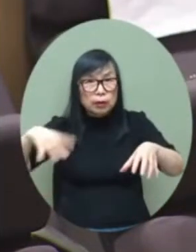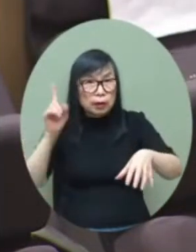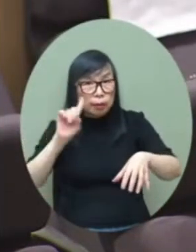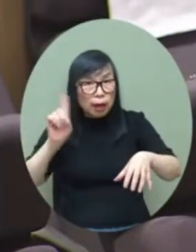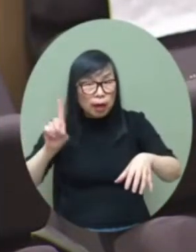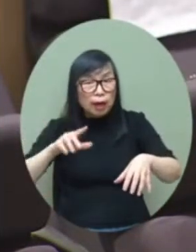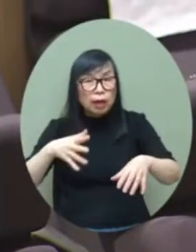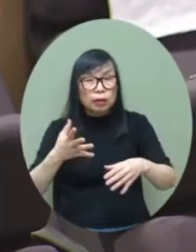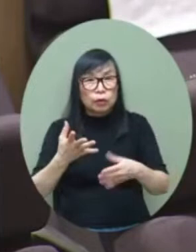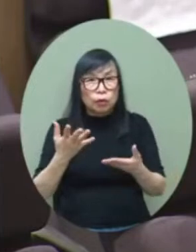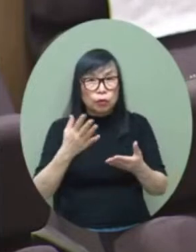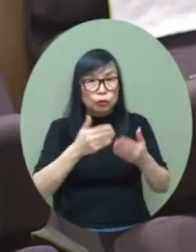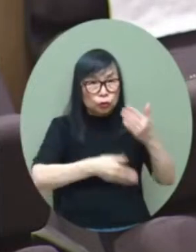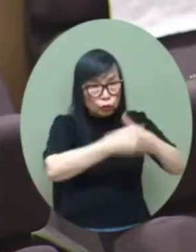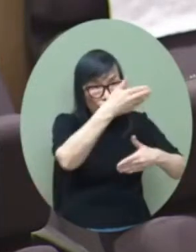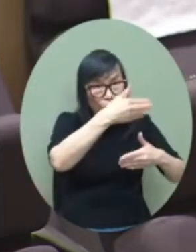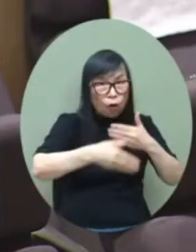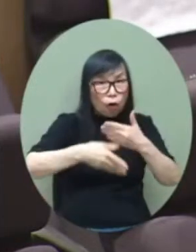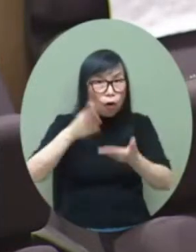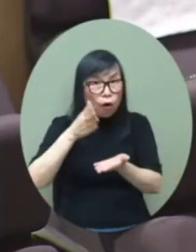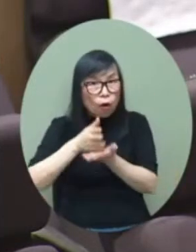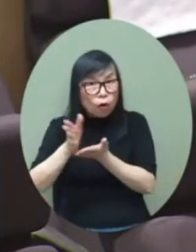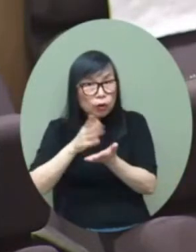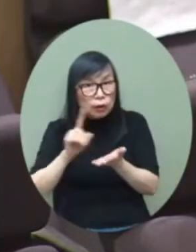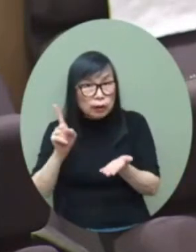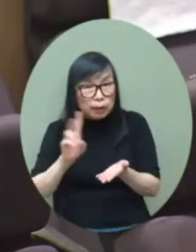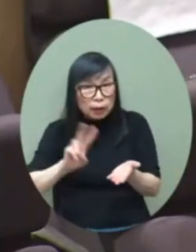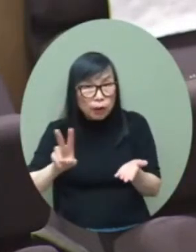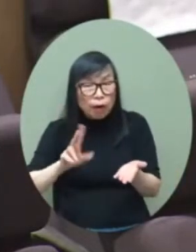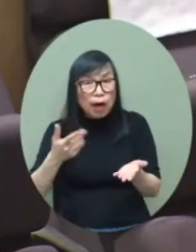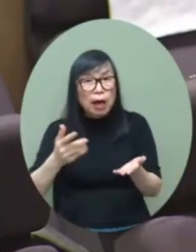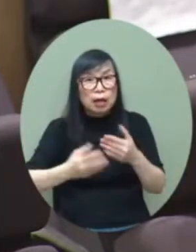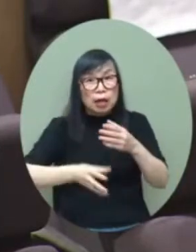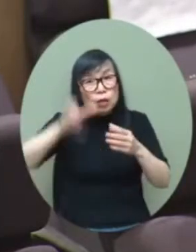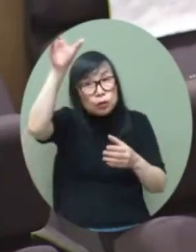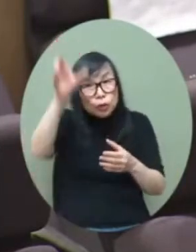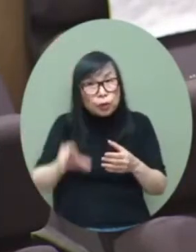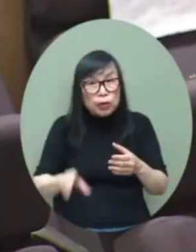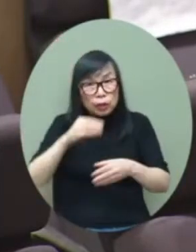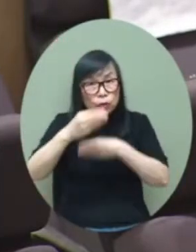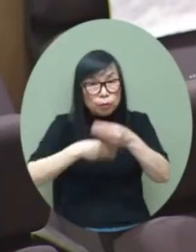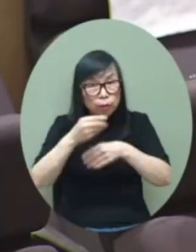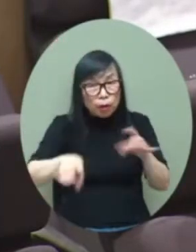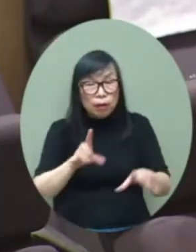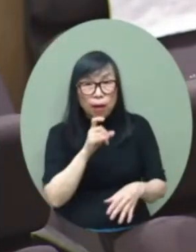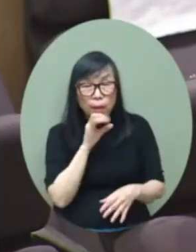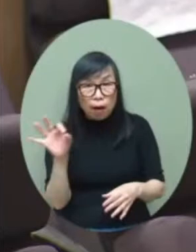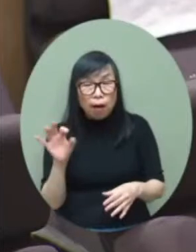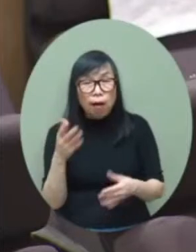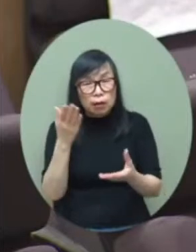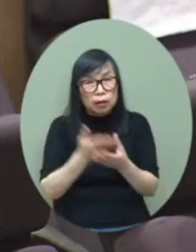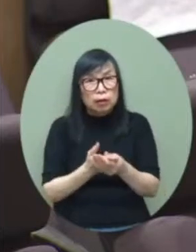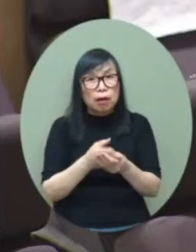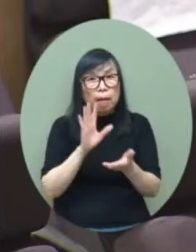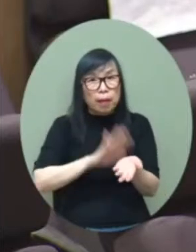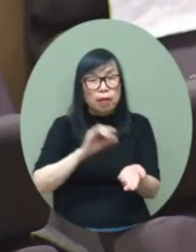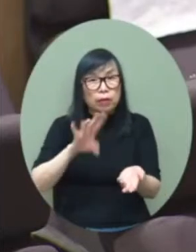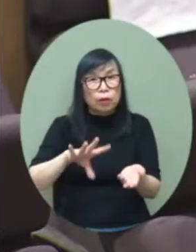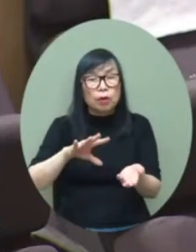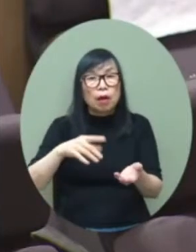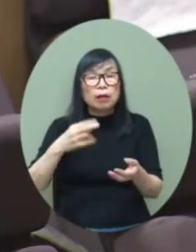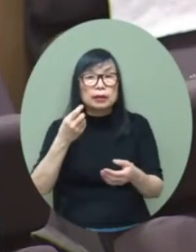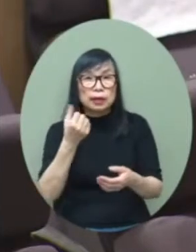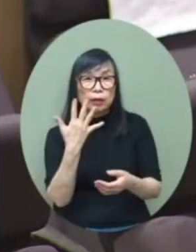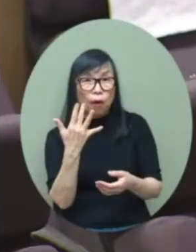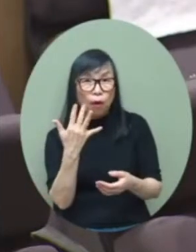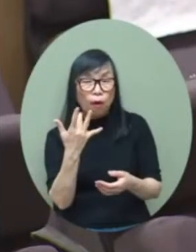have any information on the distribution of these cases? Are they on the same floors or same orientation? Any vertical transmission?